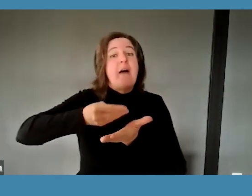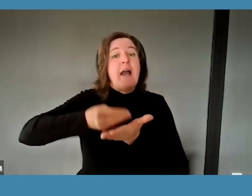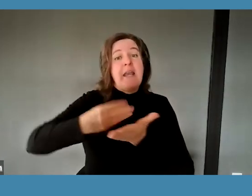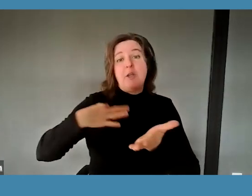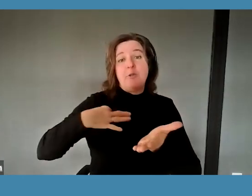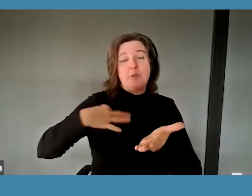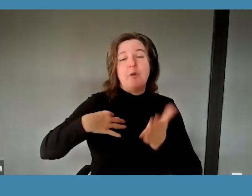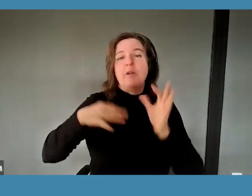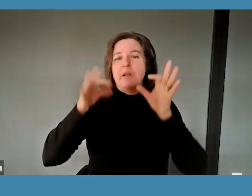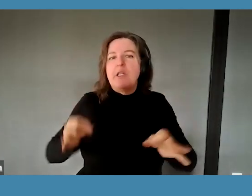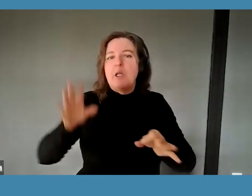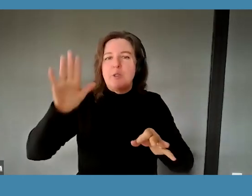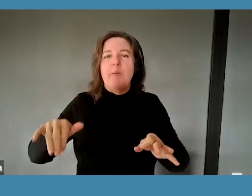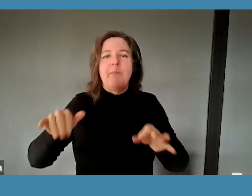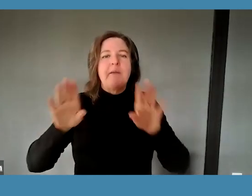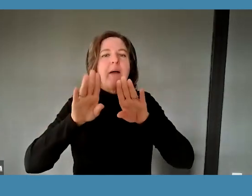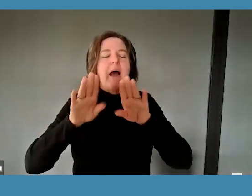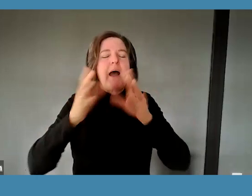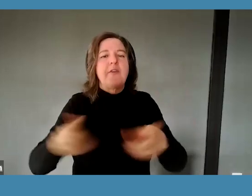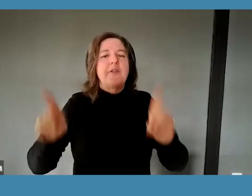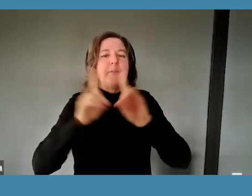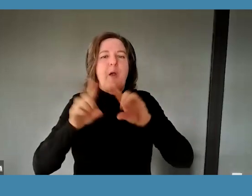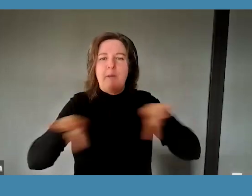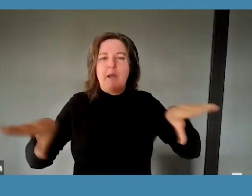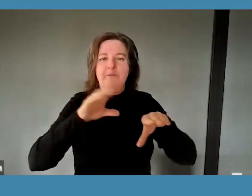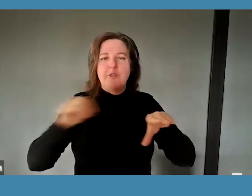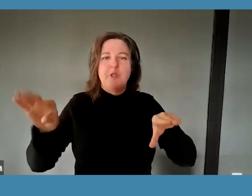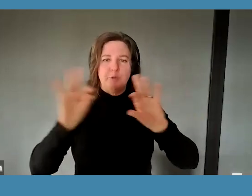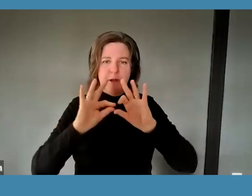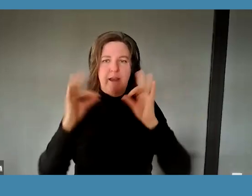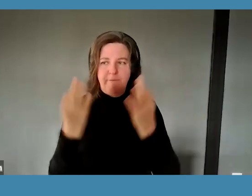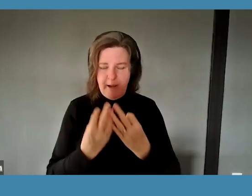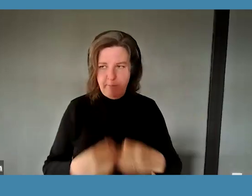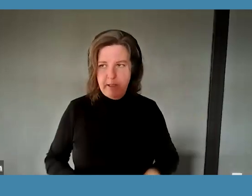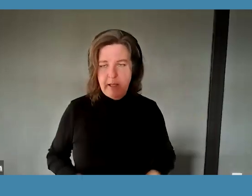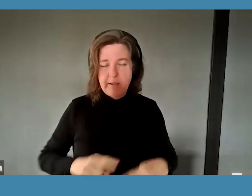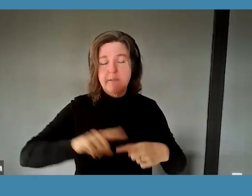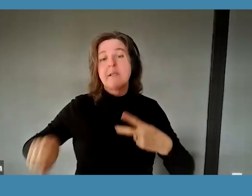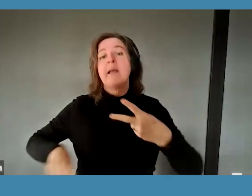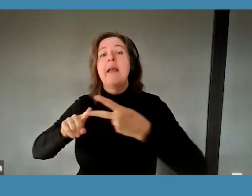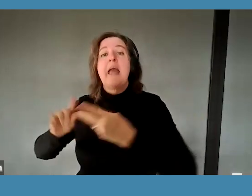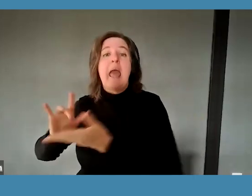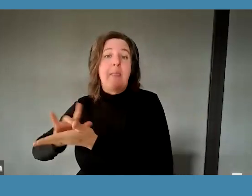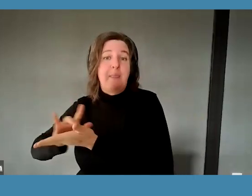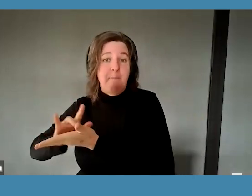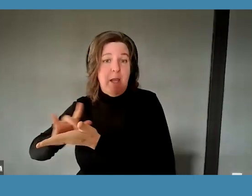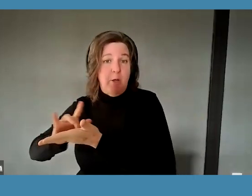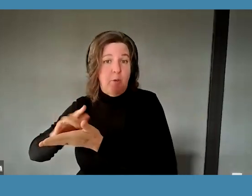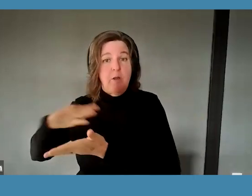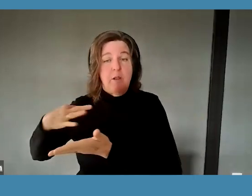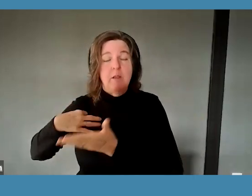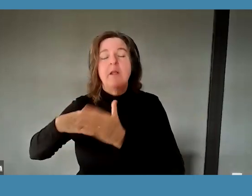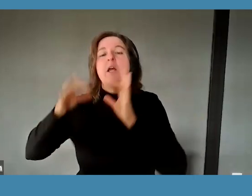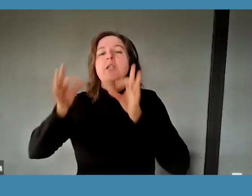Department of Children and Families, and the medical eligibility is decided by the Department of Elder Affairs.